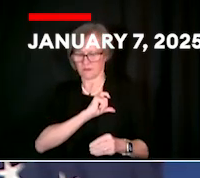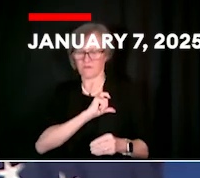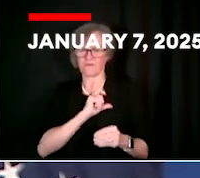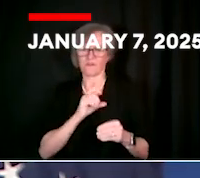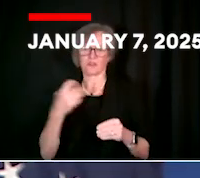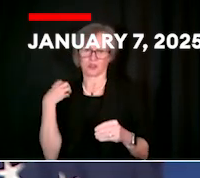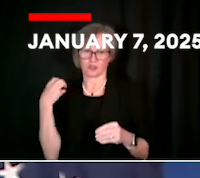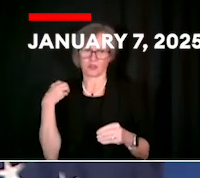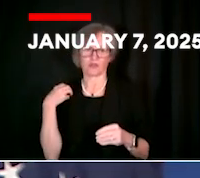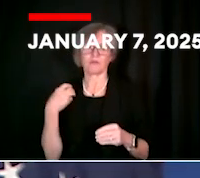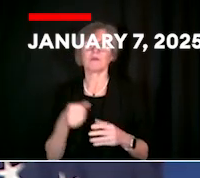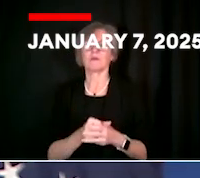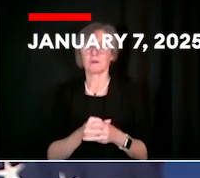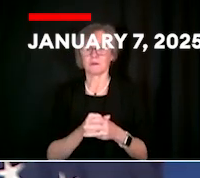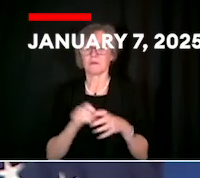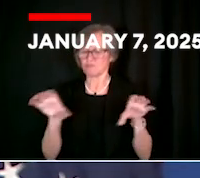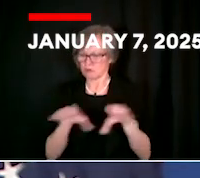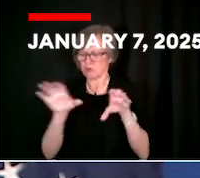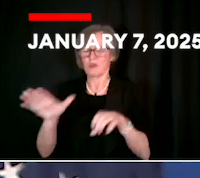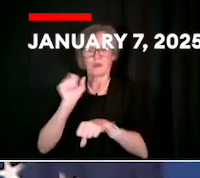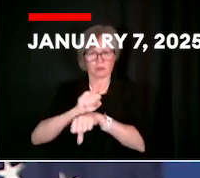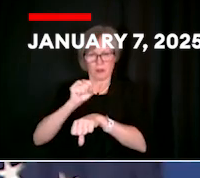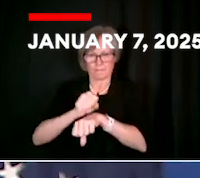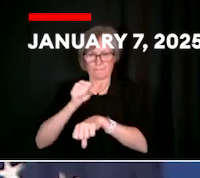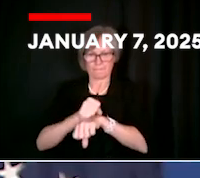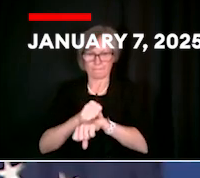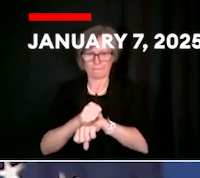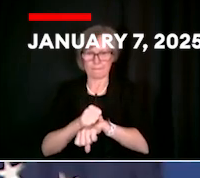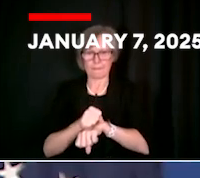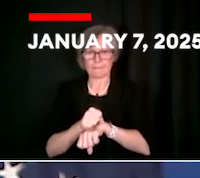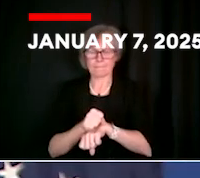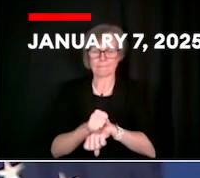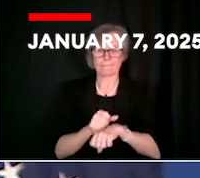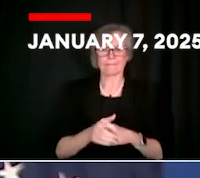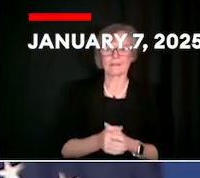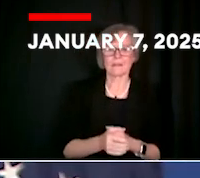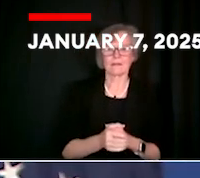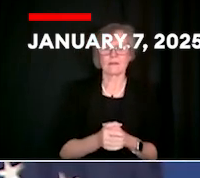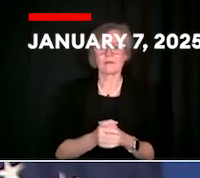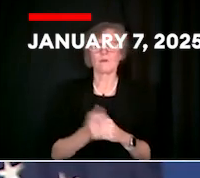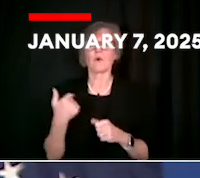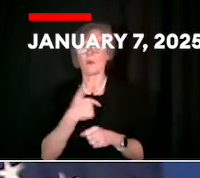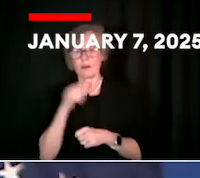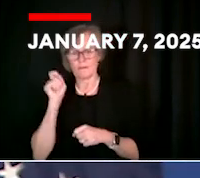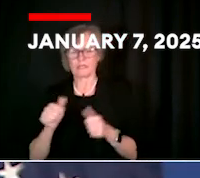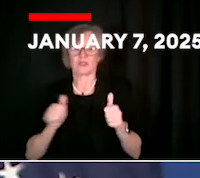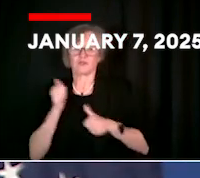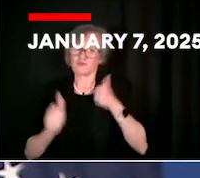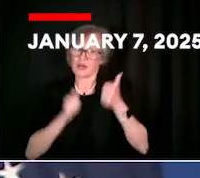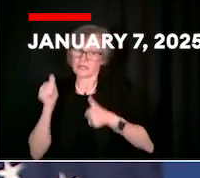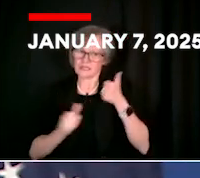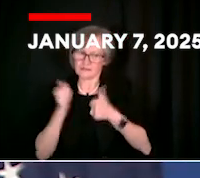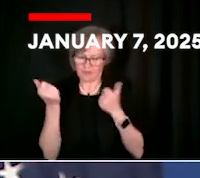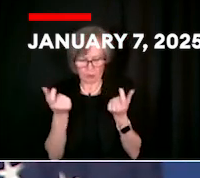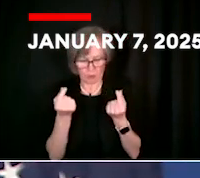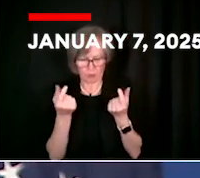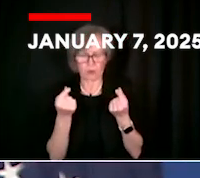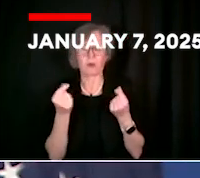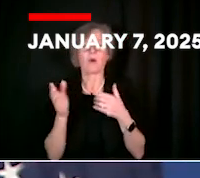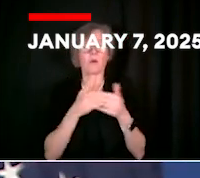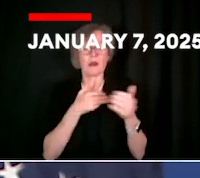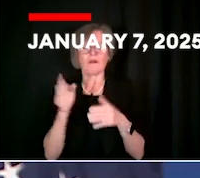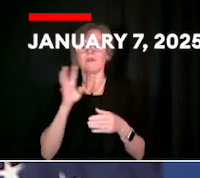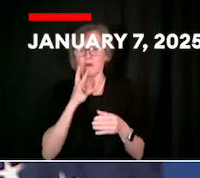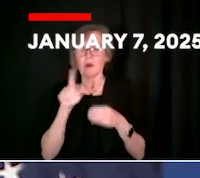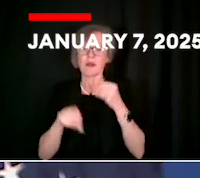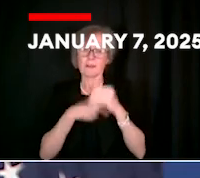out the job. And so what we must aggressively do, and whenever we talk about